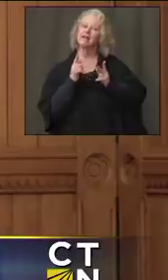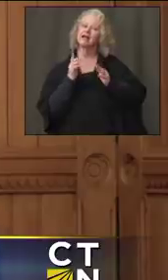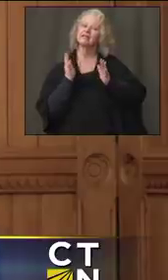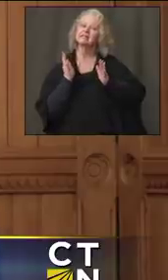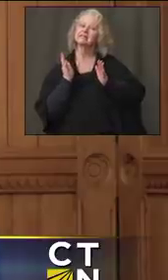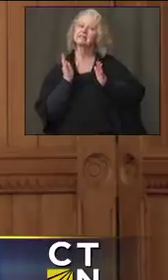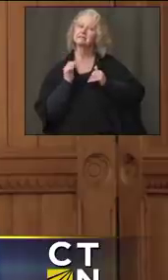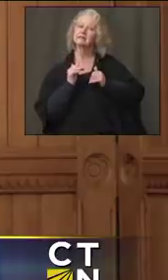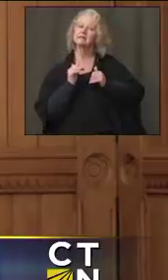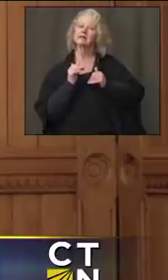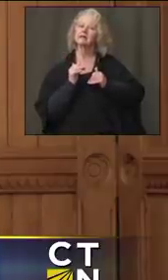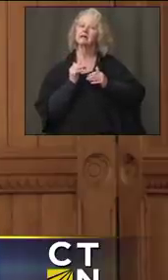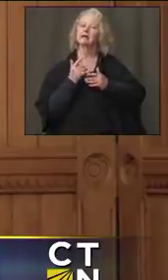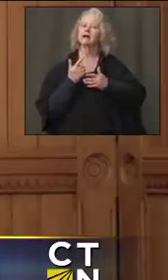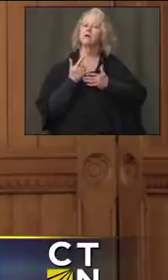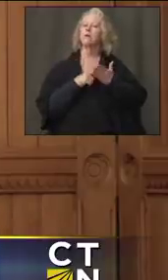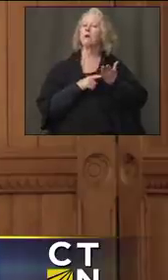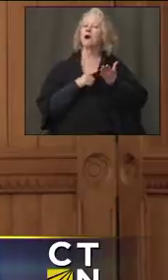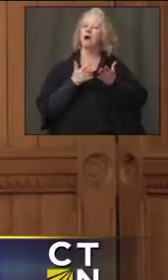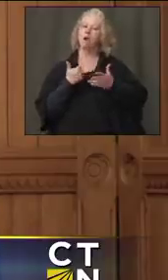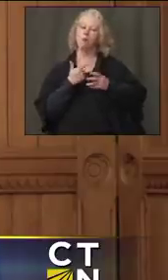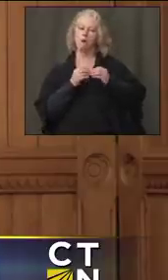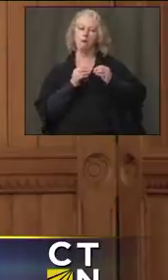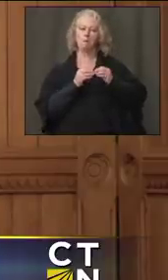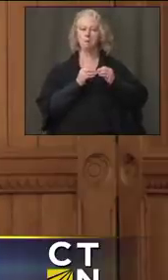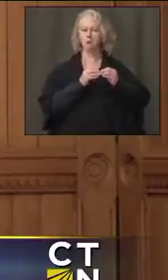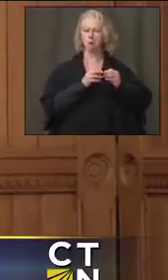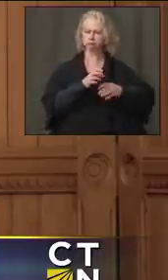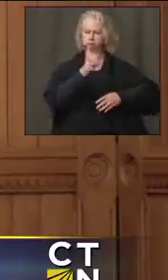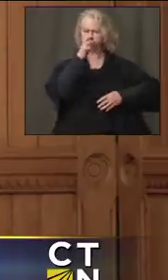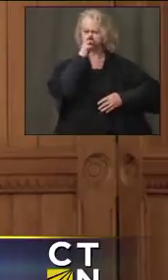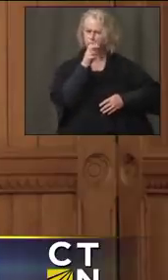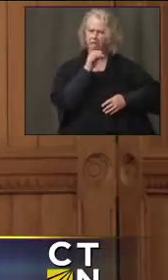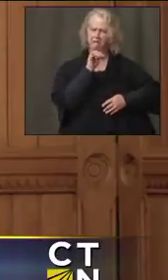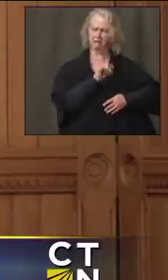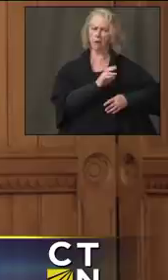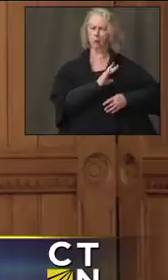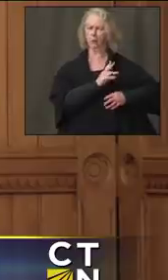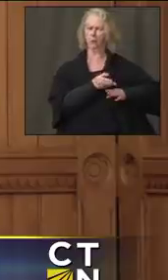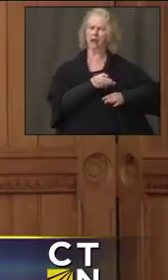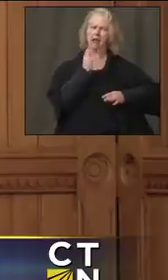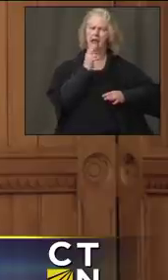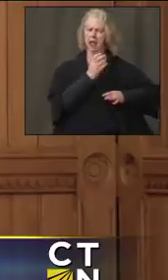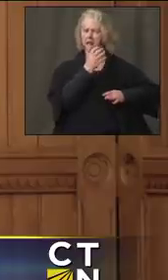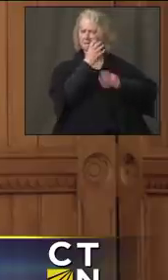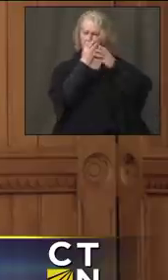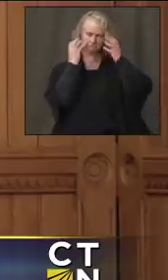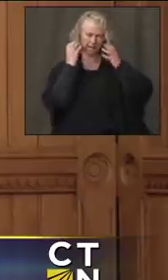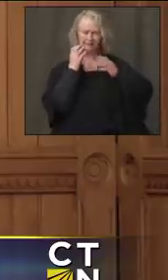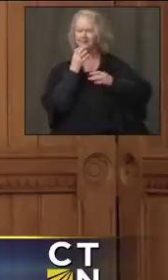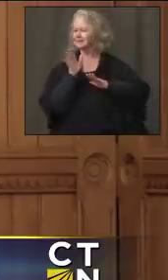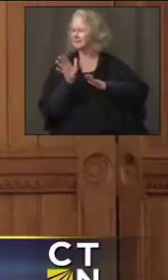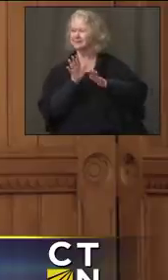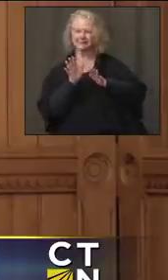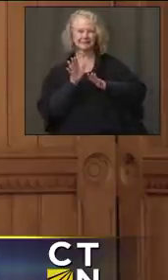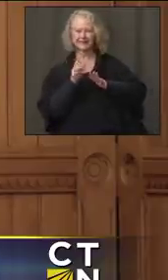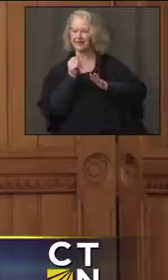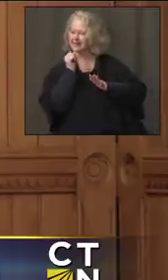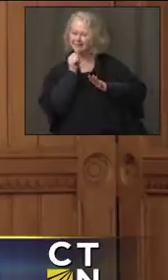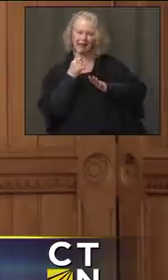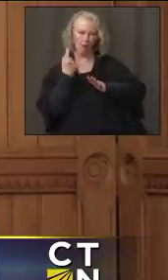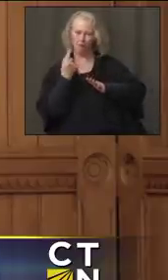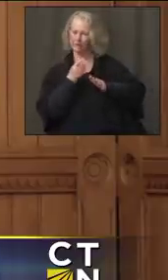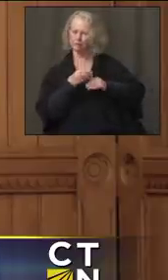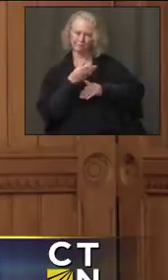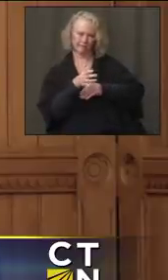about what level of PPE they should have, which is not in line with CDC guidelines. So there's an education component to this at times. I'm not saying that's what's going on in this